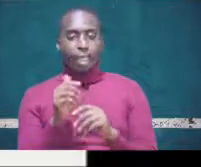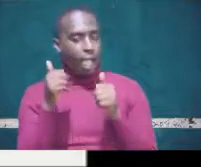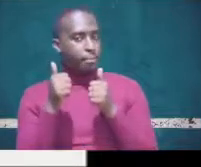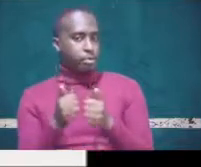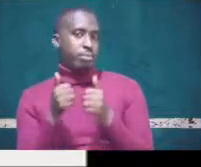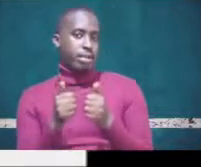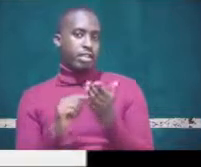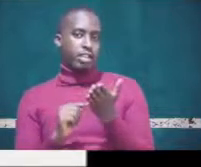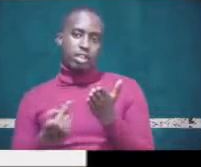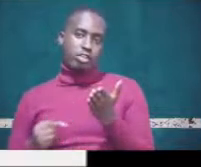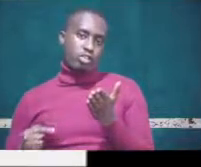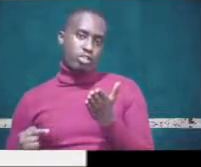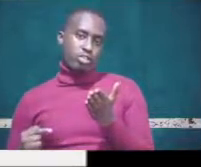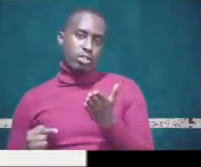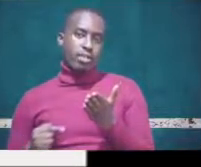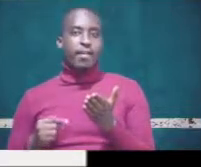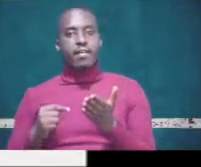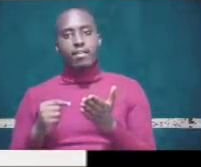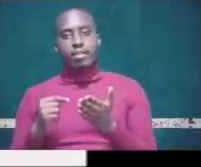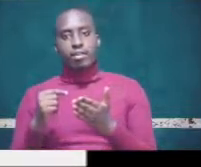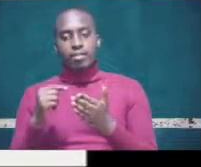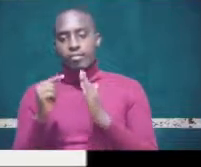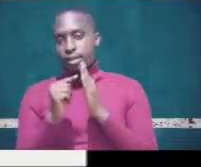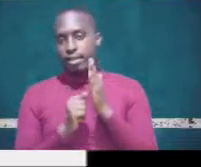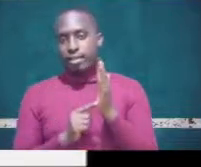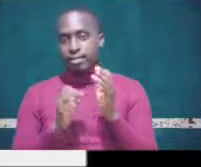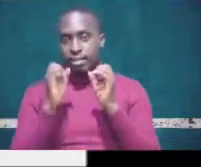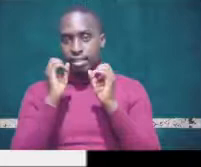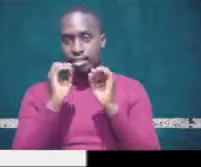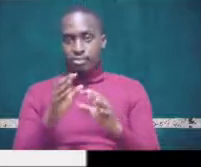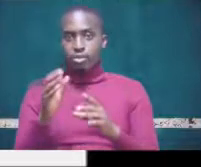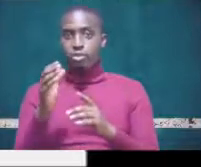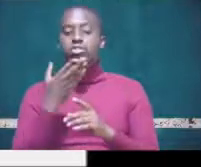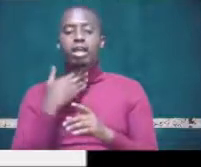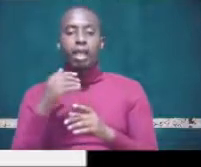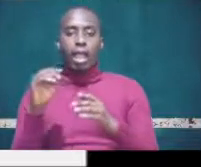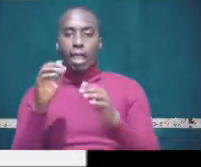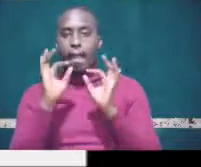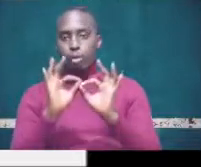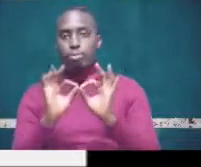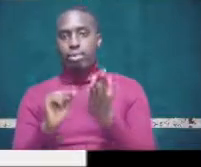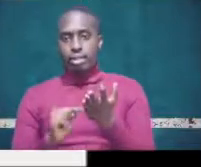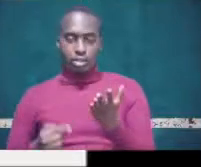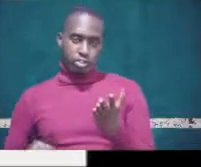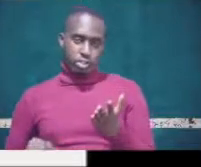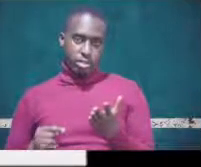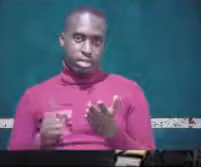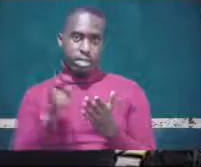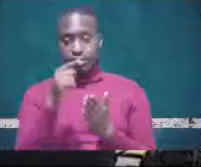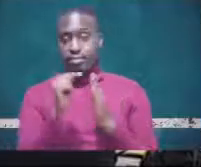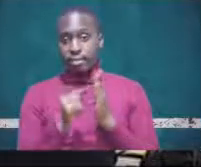appropriate technology. Factors considered when choosing appropriate technology. So these factors